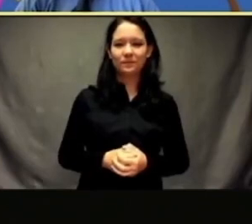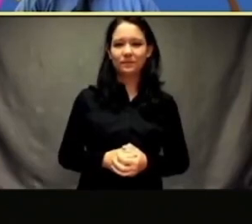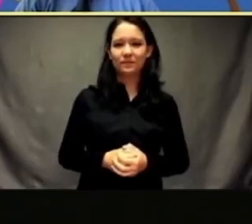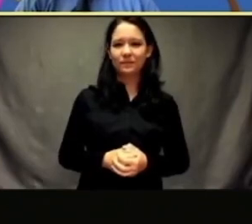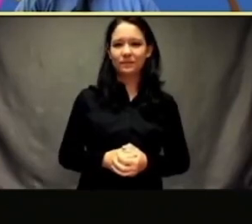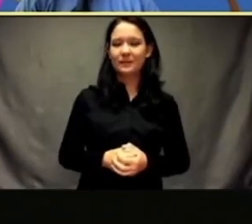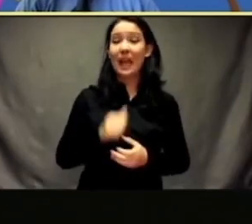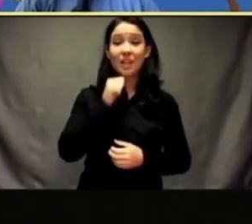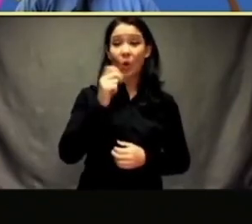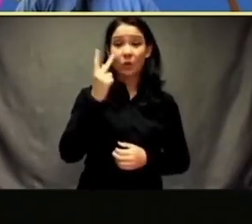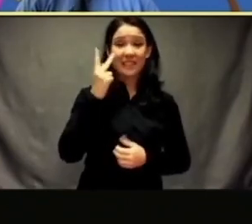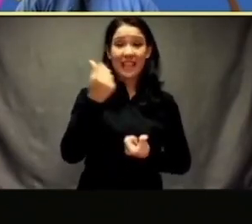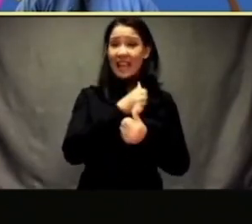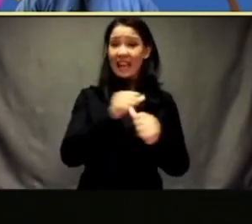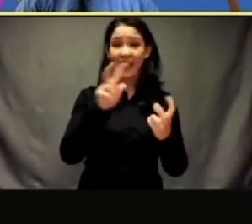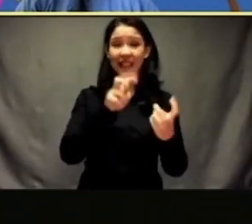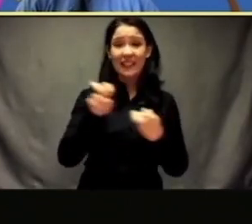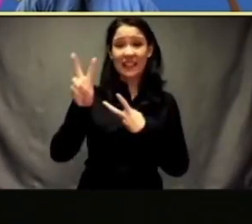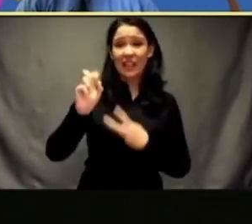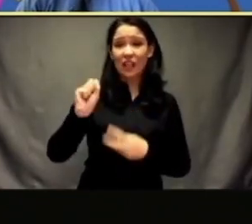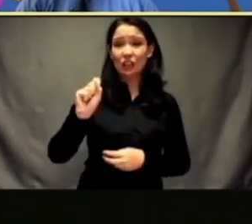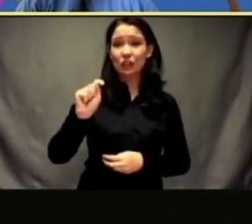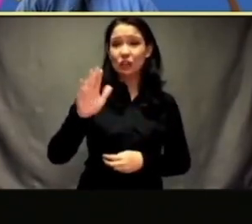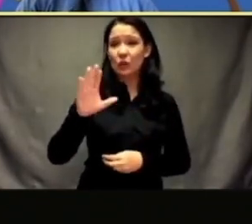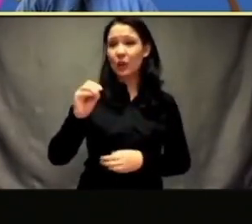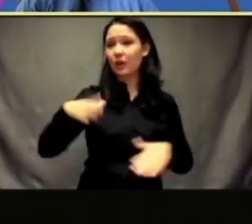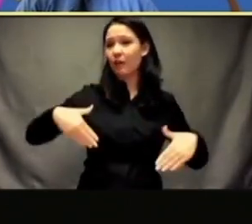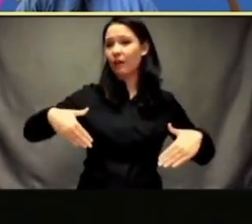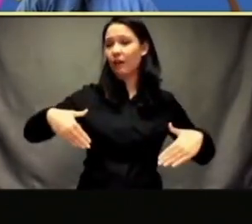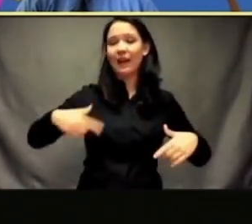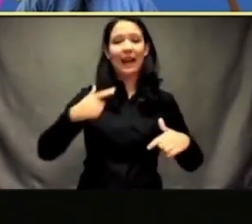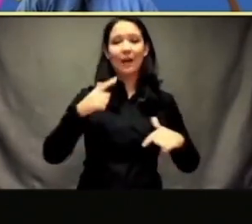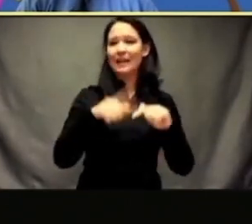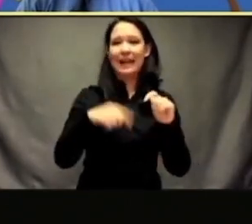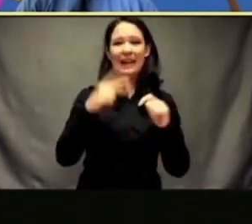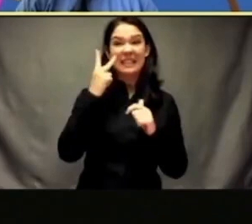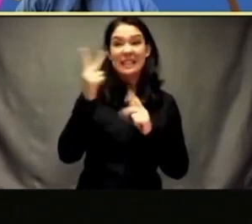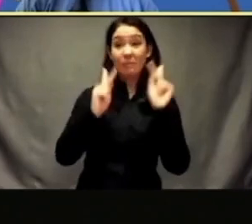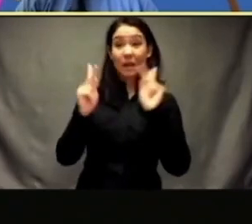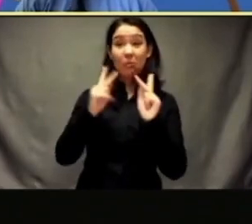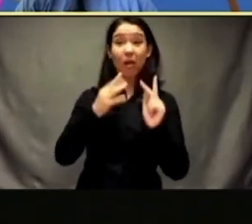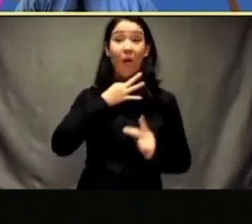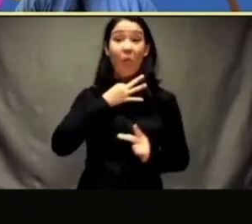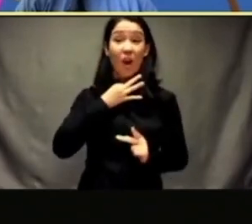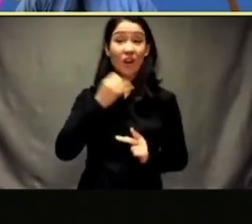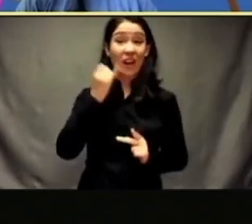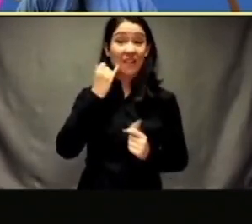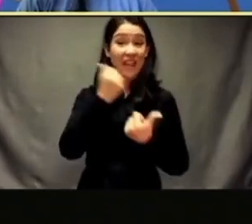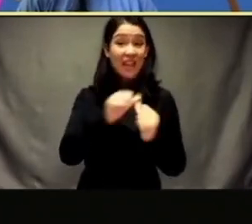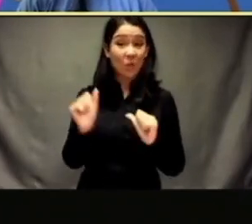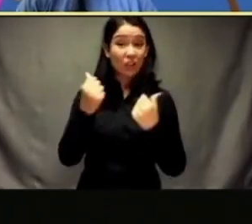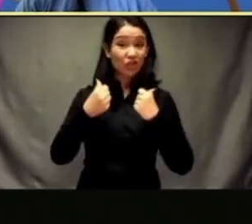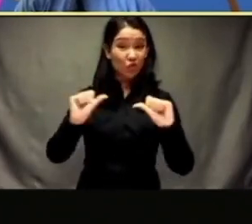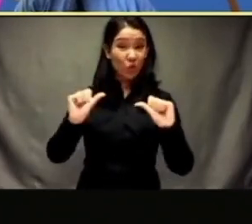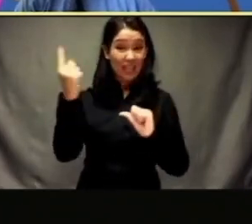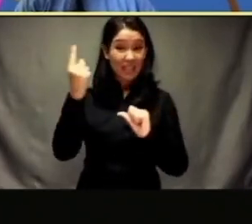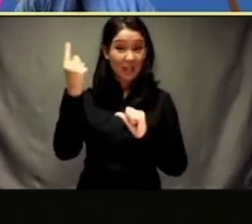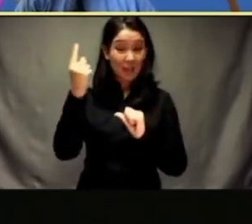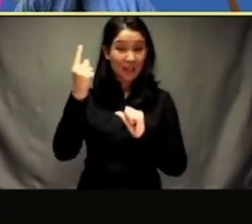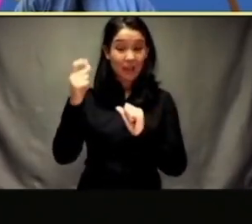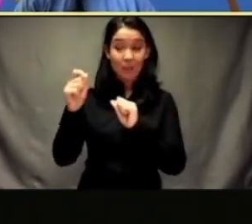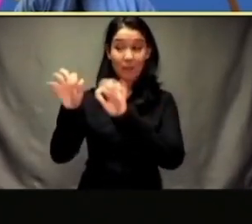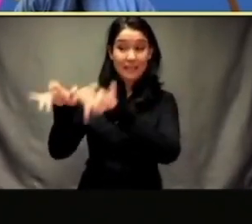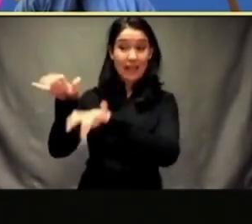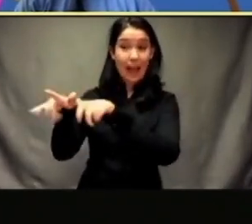I don't see anything on the studio, so I'm just since we can't see people, I'm wondering if anyone is trying things. If we can hear and see in the chat